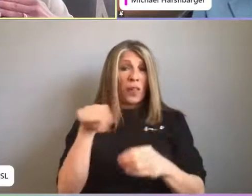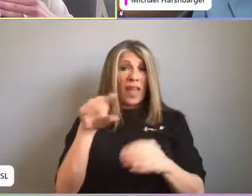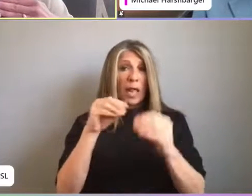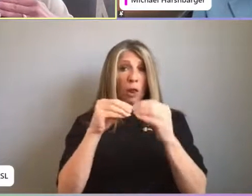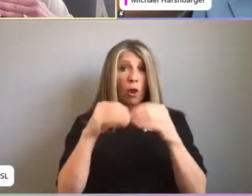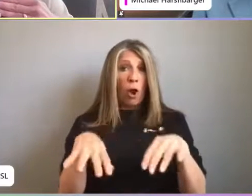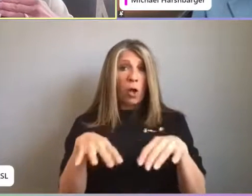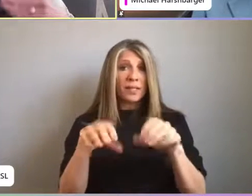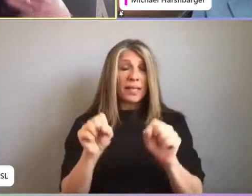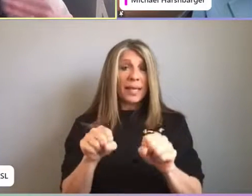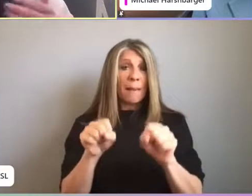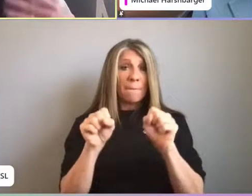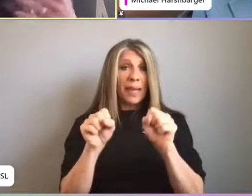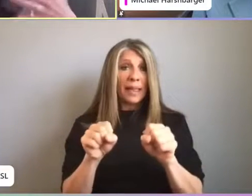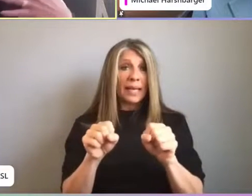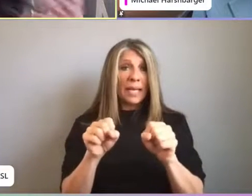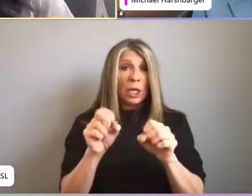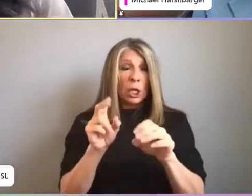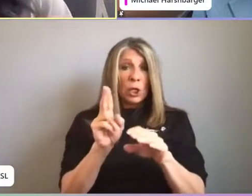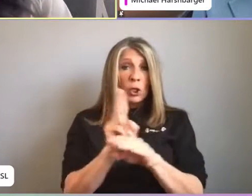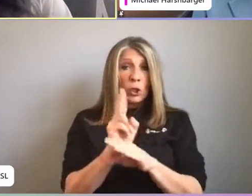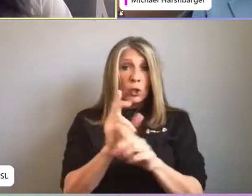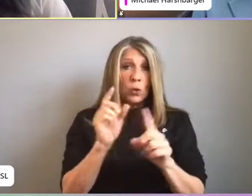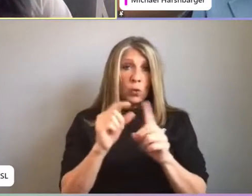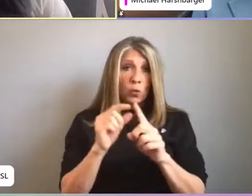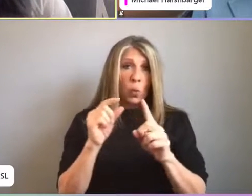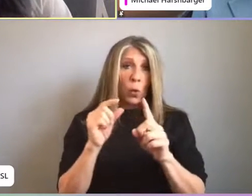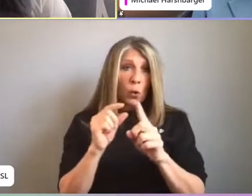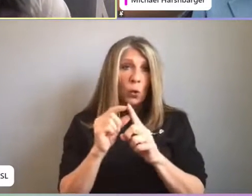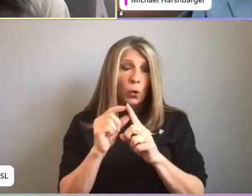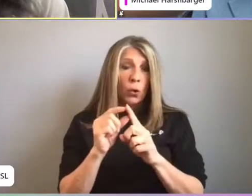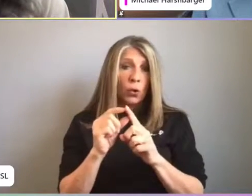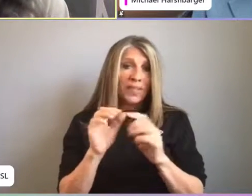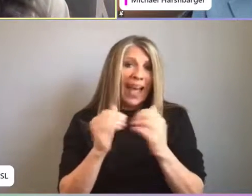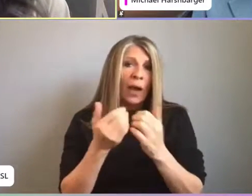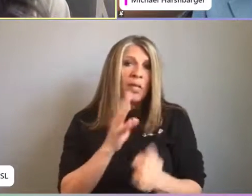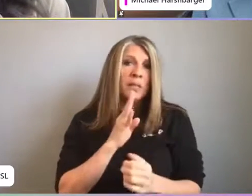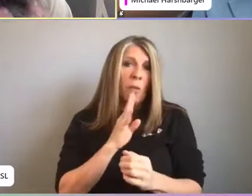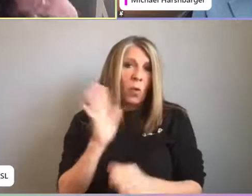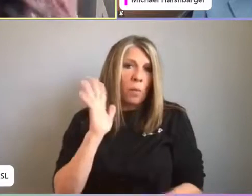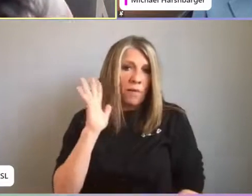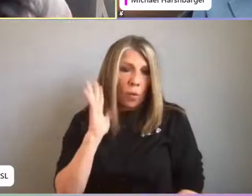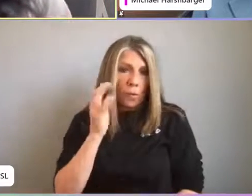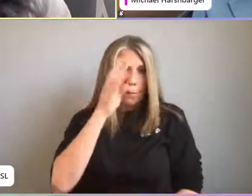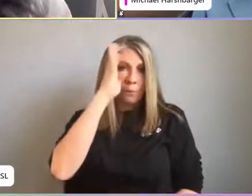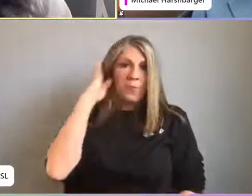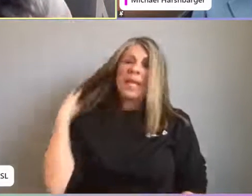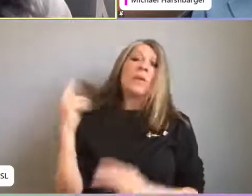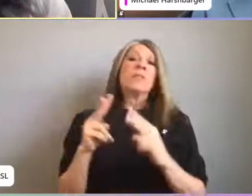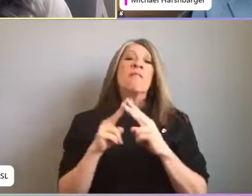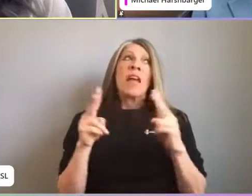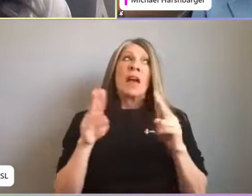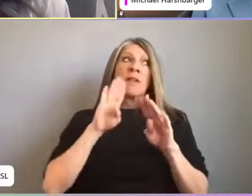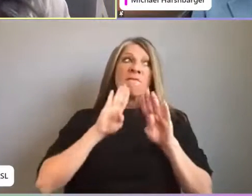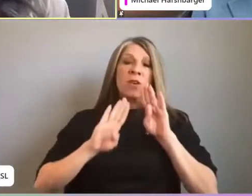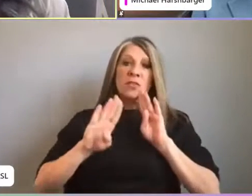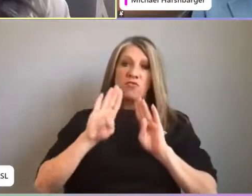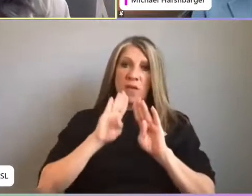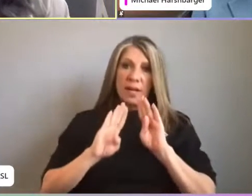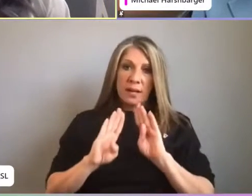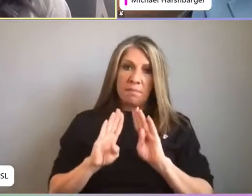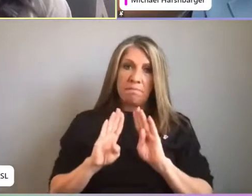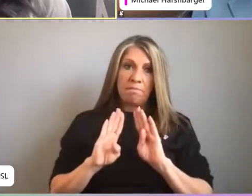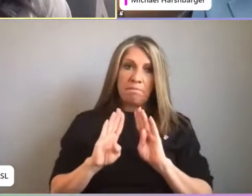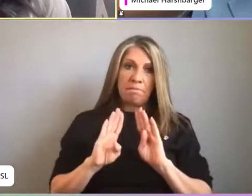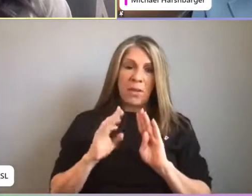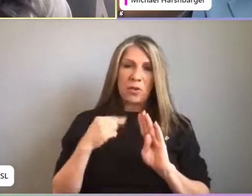to use words in the way he had previously, and he was very frustrated. So